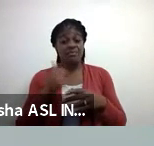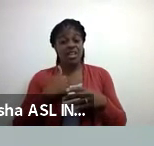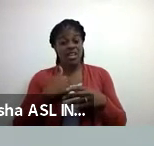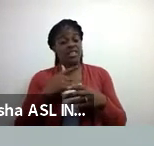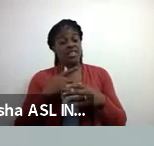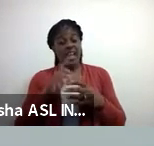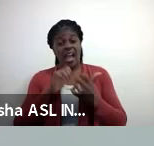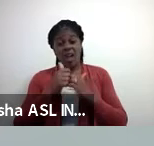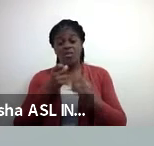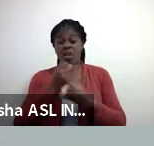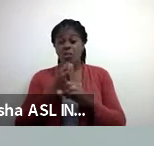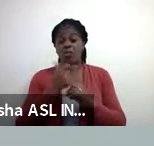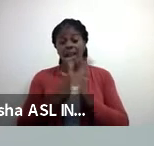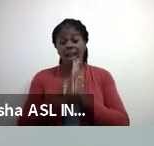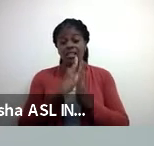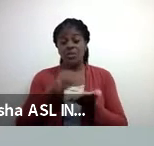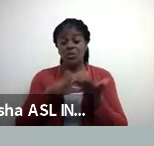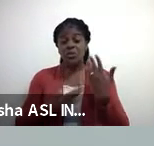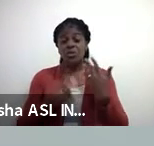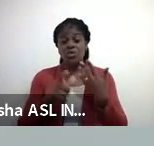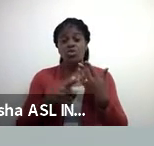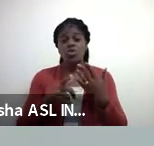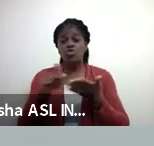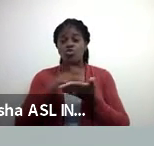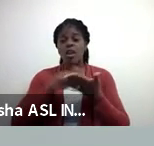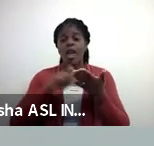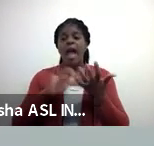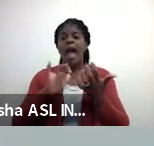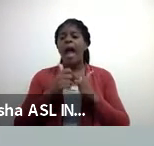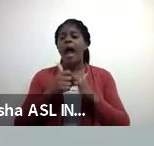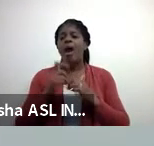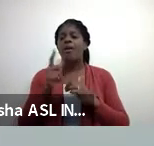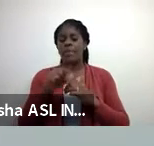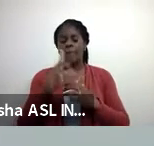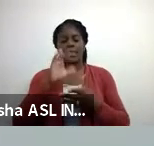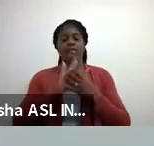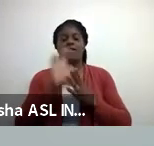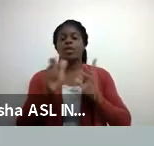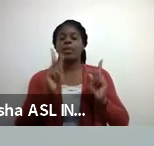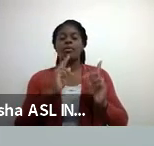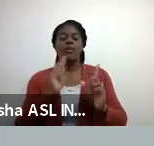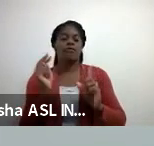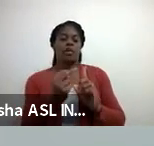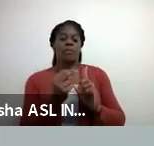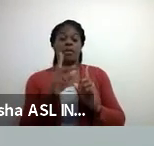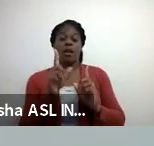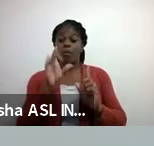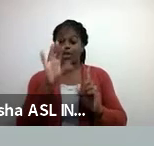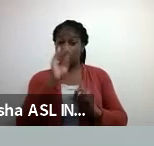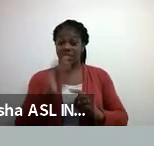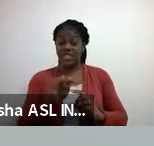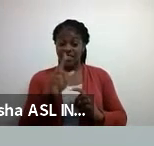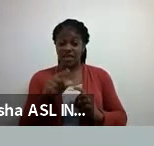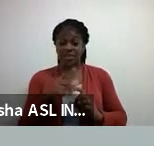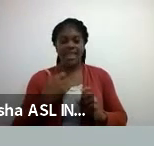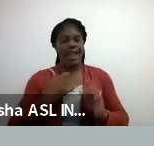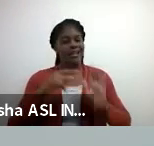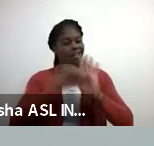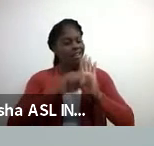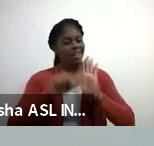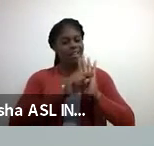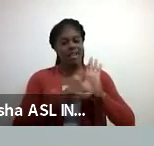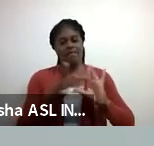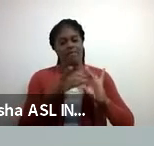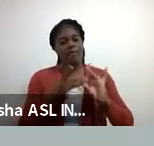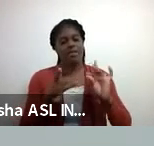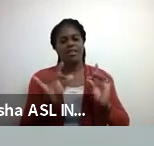sheet of paper how they believed others viewed them. 100% of them had negative comments.